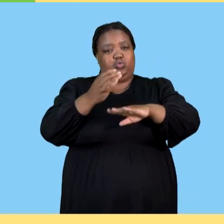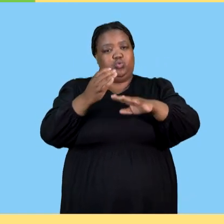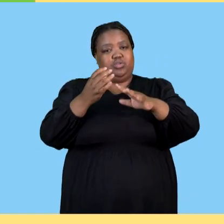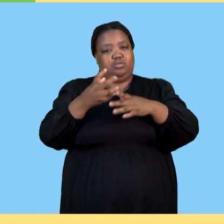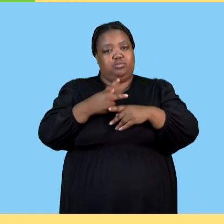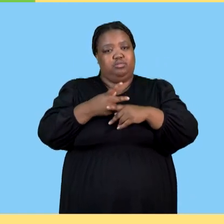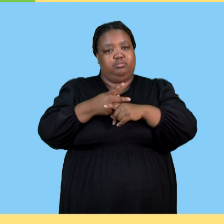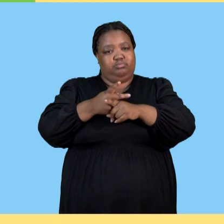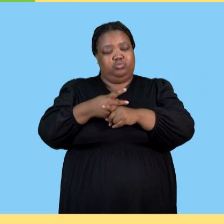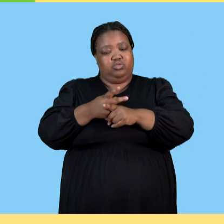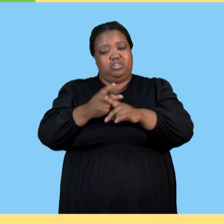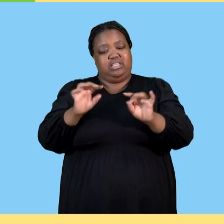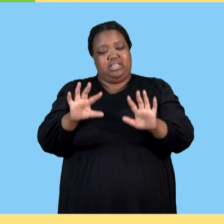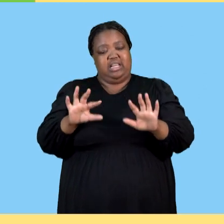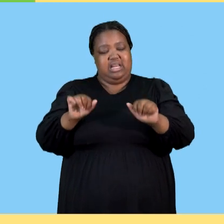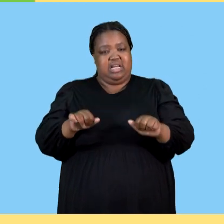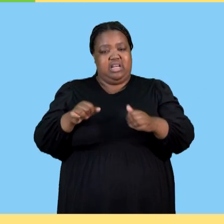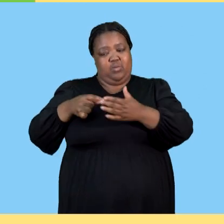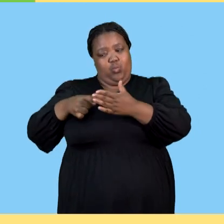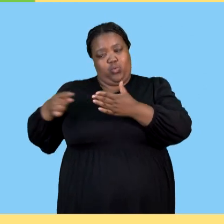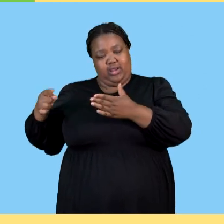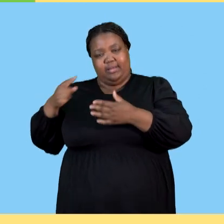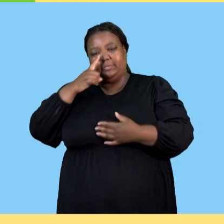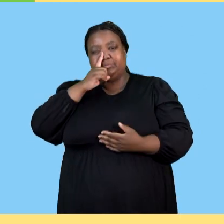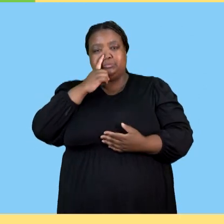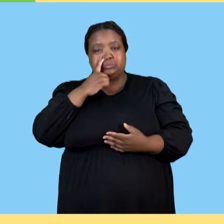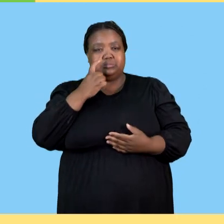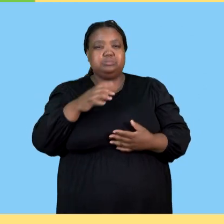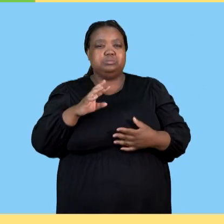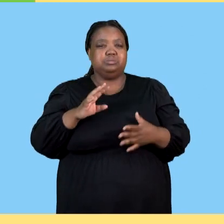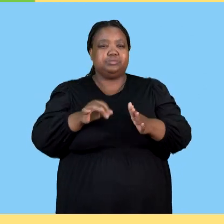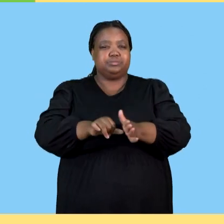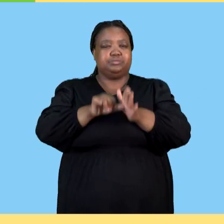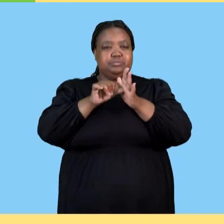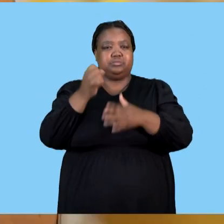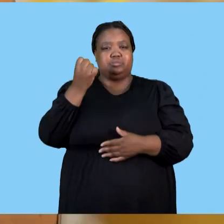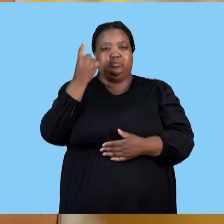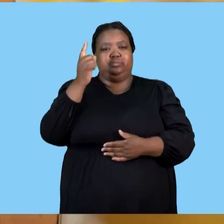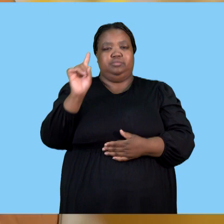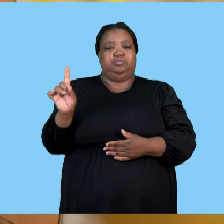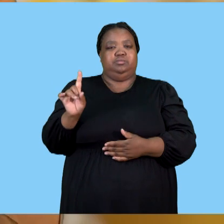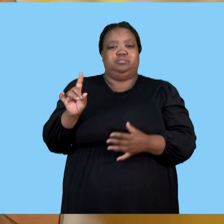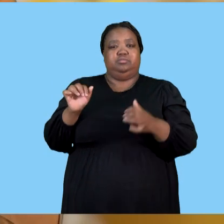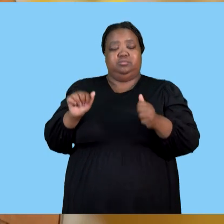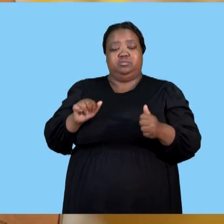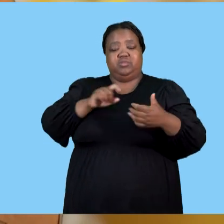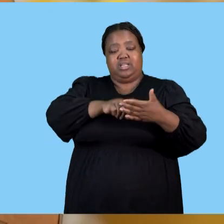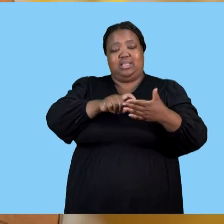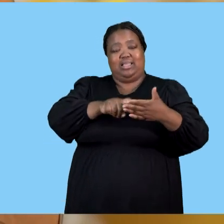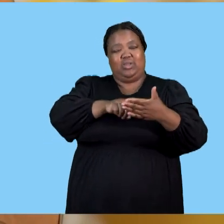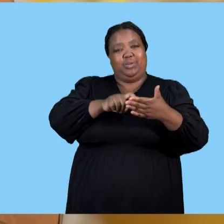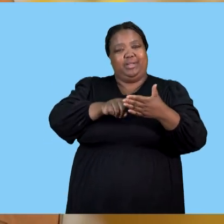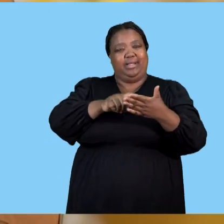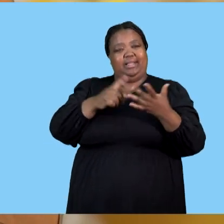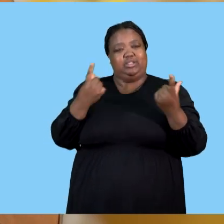of shoes for the week. Very important that you understand the way we have calculated